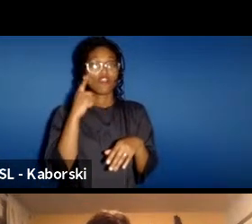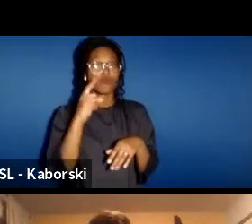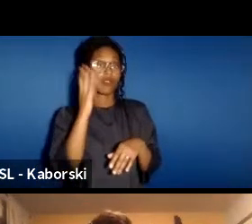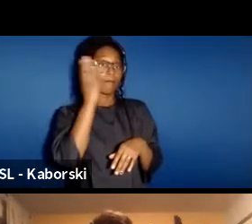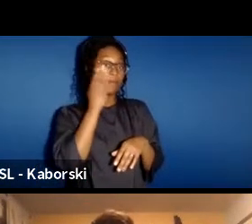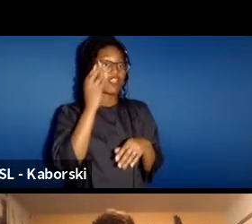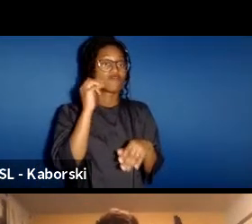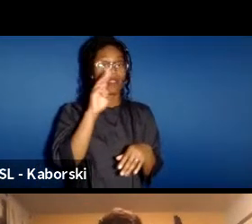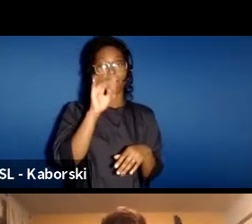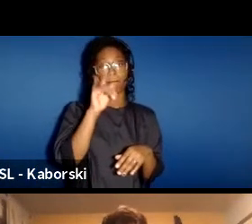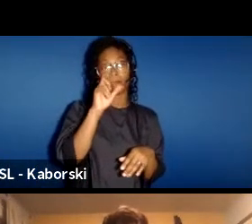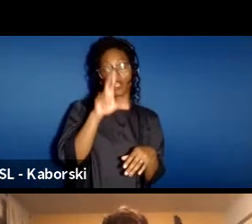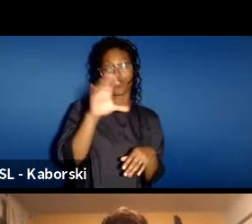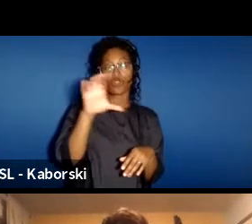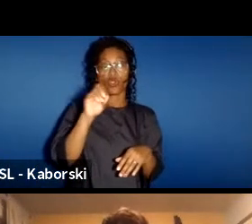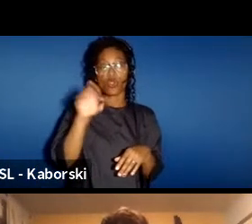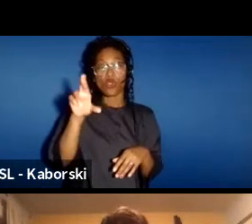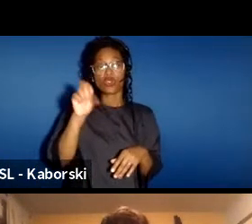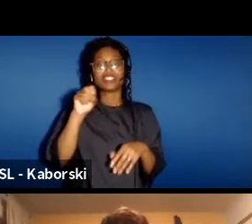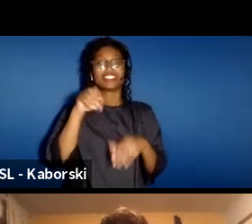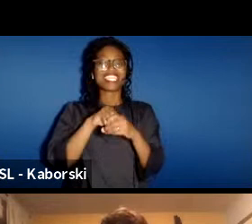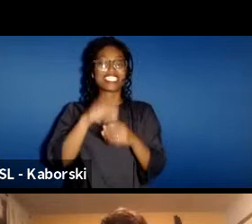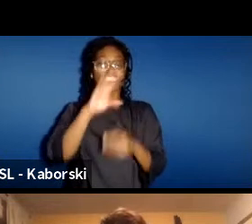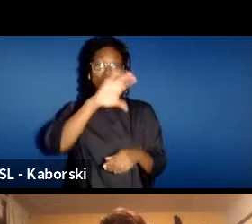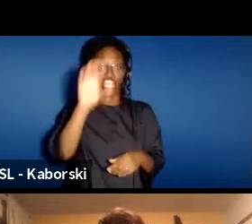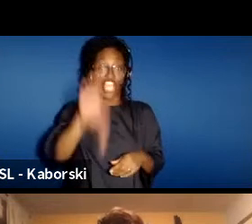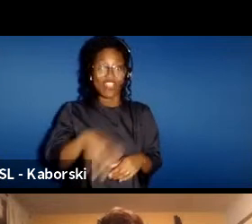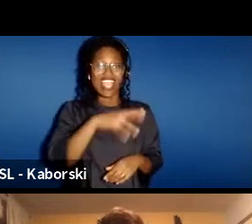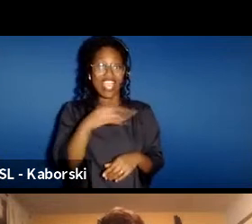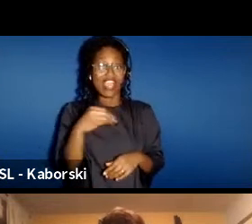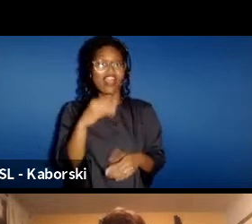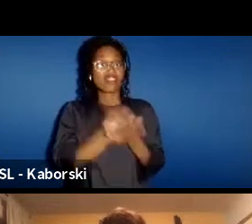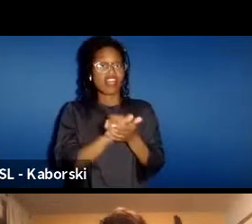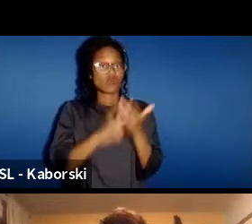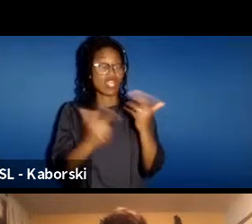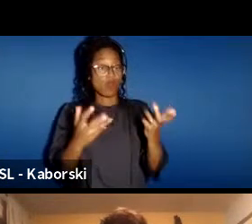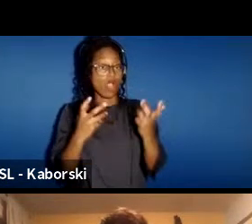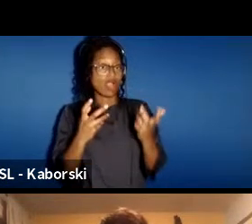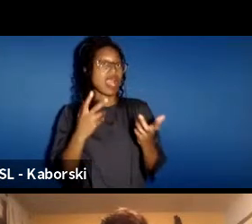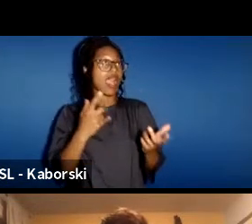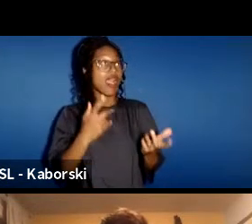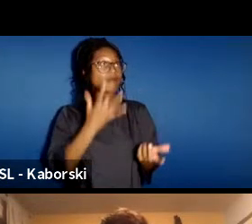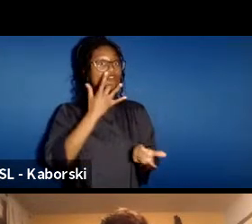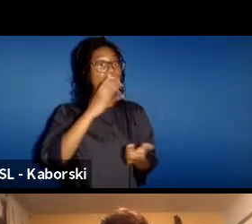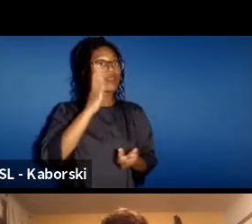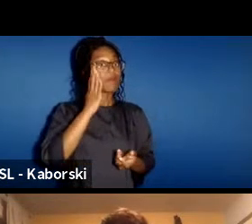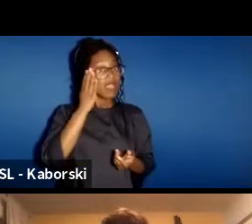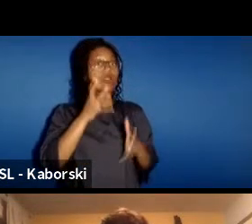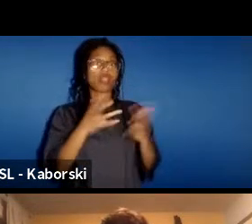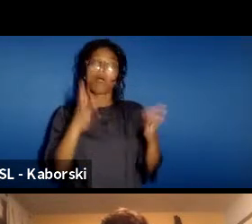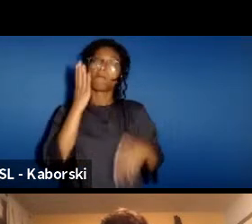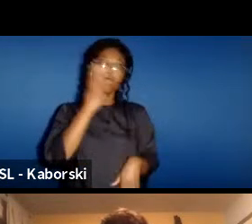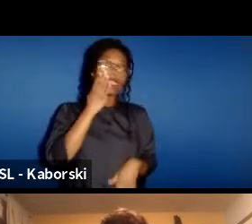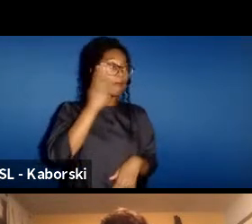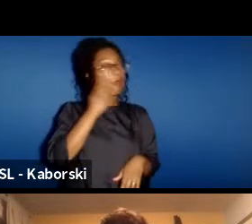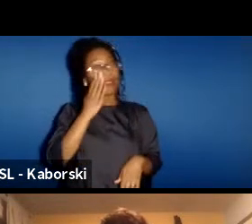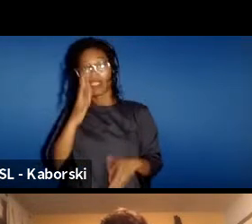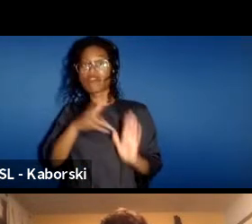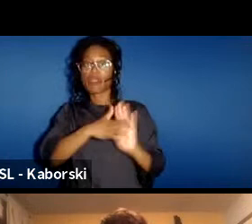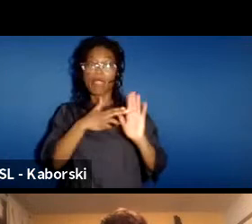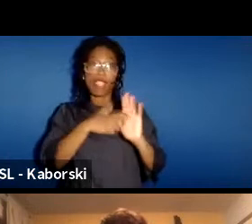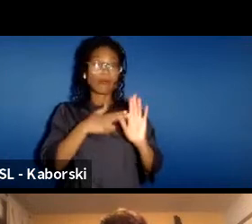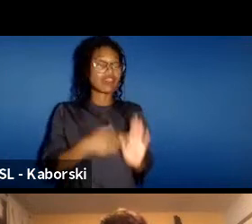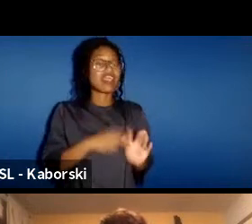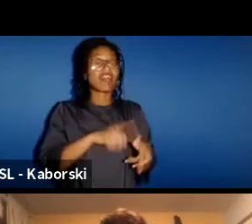Miller Coors in Chicago. And that's what I wanted to do was beer. And so I was doing a bunch of beer, tons of their brands, and then